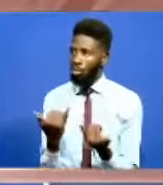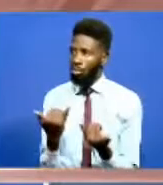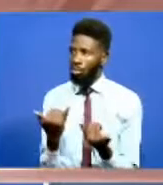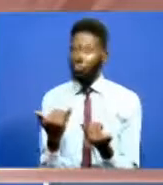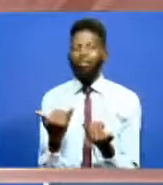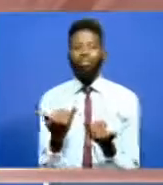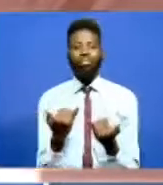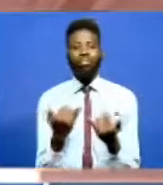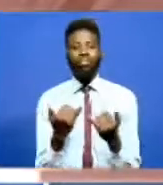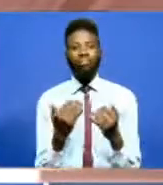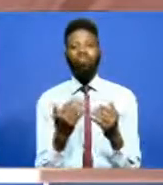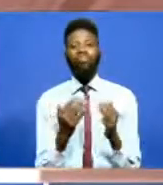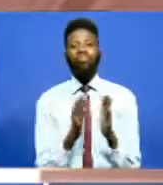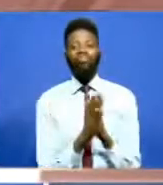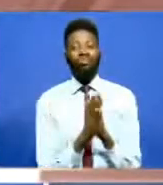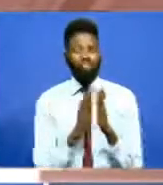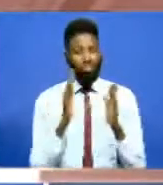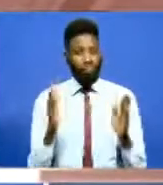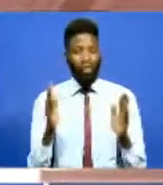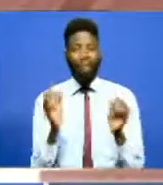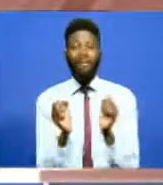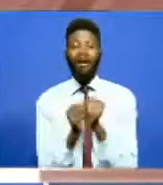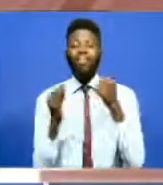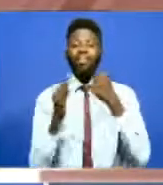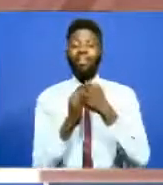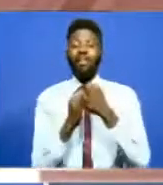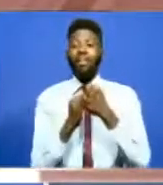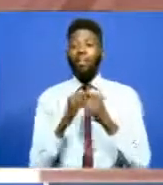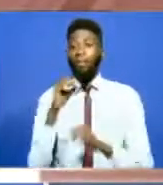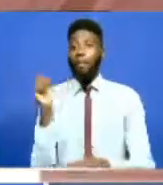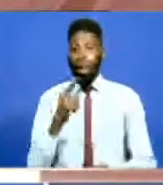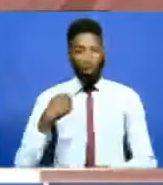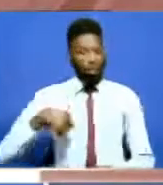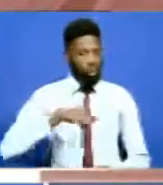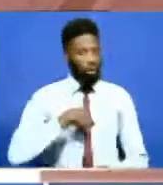around 18 months, let us put our best foot